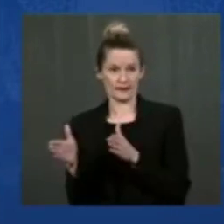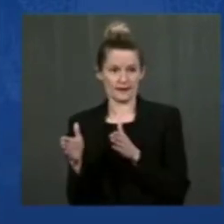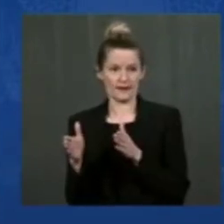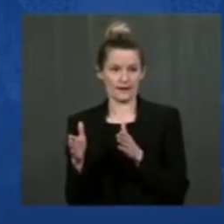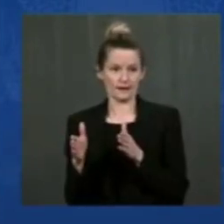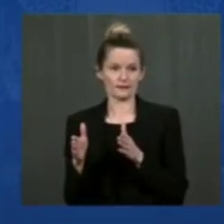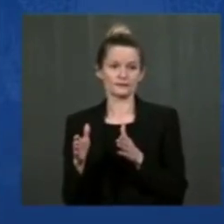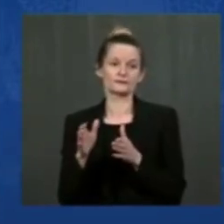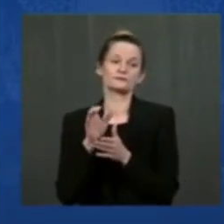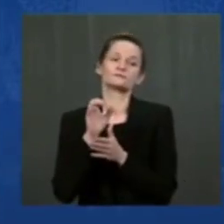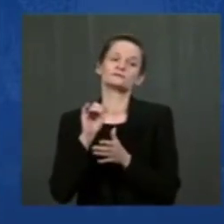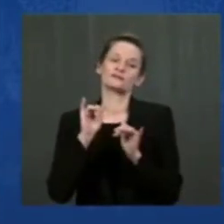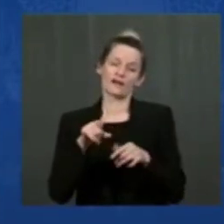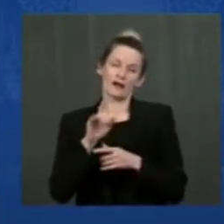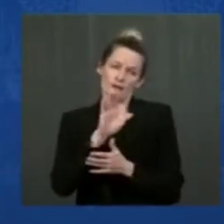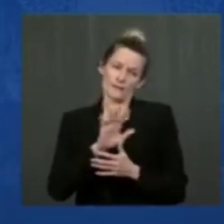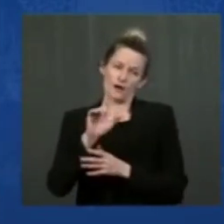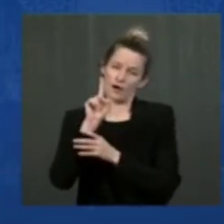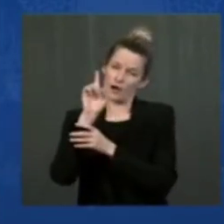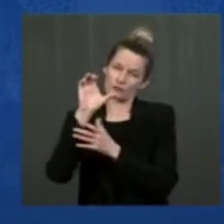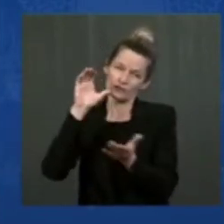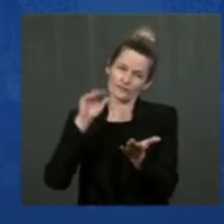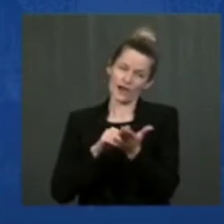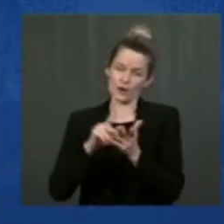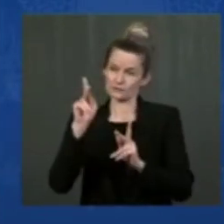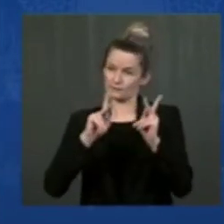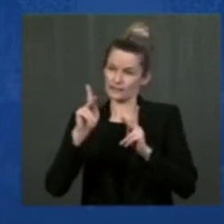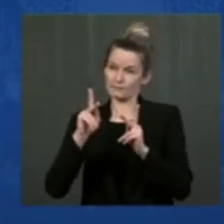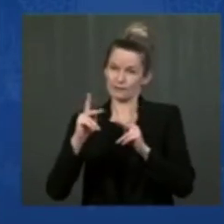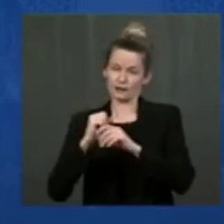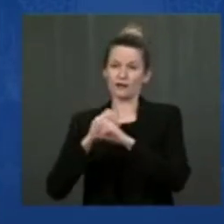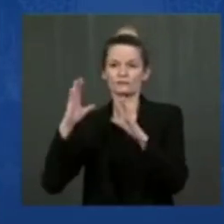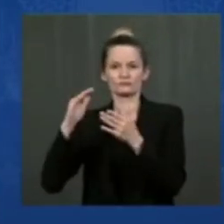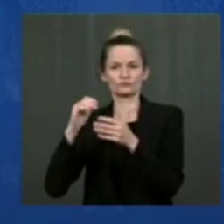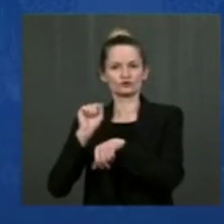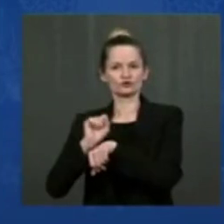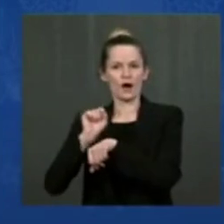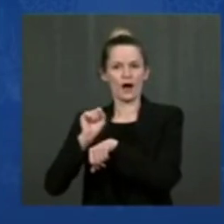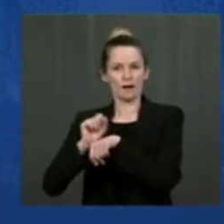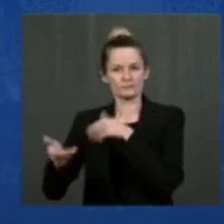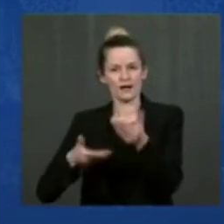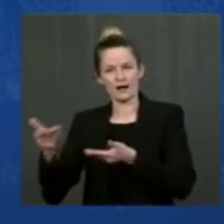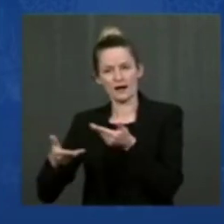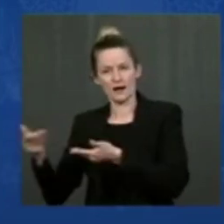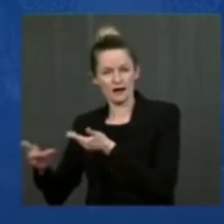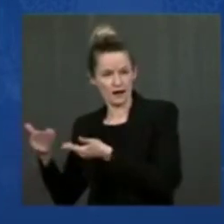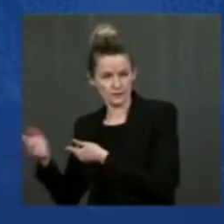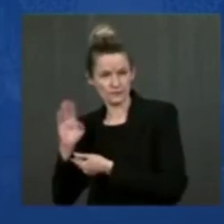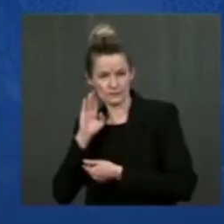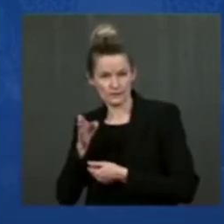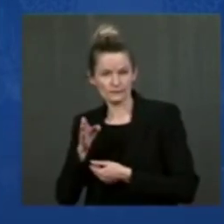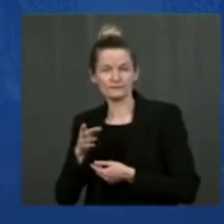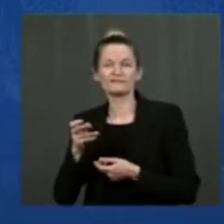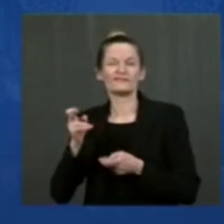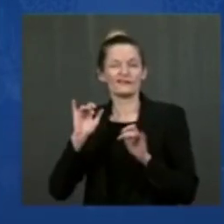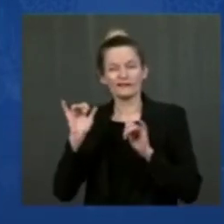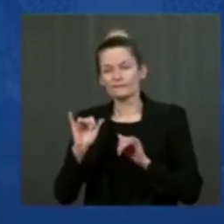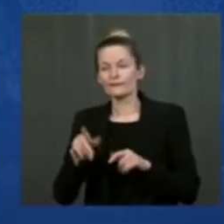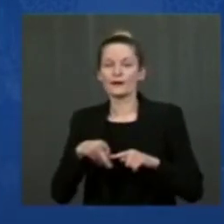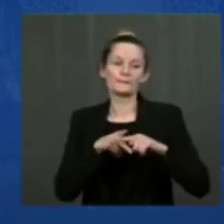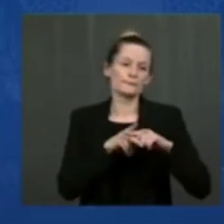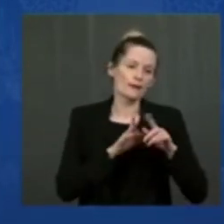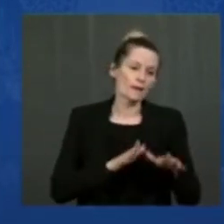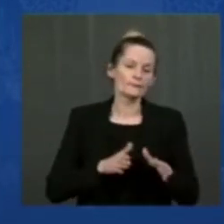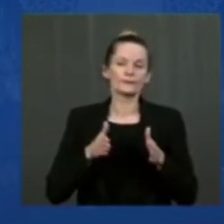including plumbers, pipe fitters, electrical workers, steel workers, so many other union workers, modernizing roads, bridges, water systems, broadband